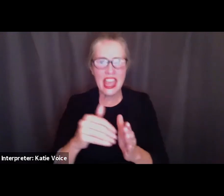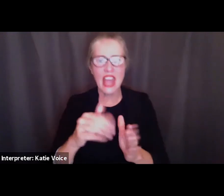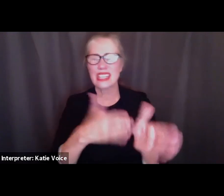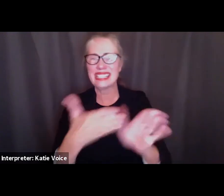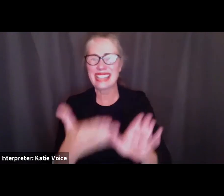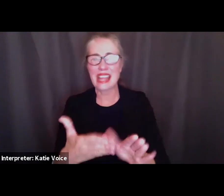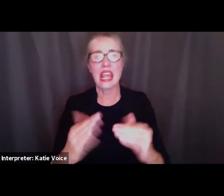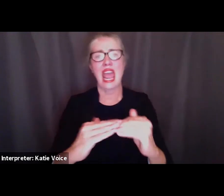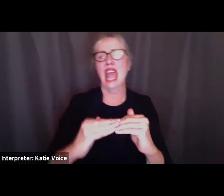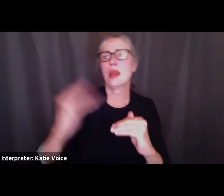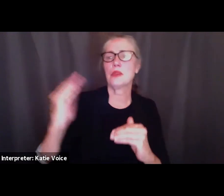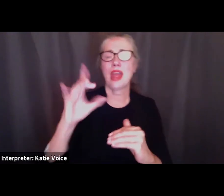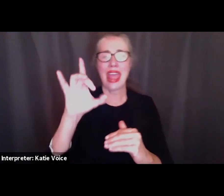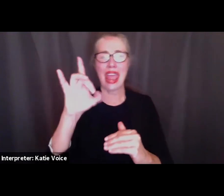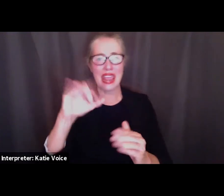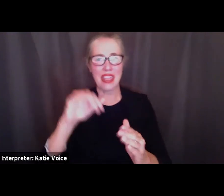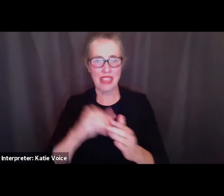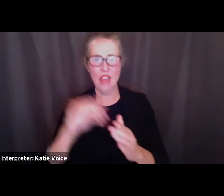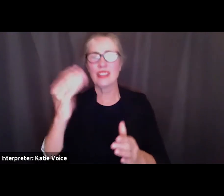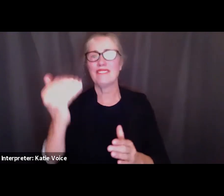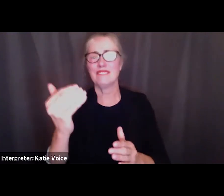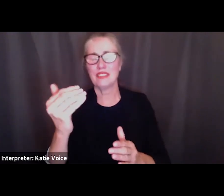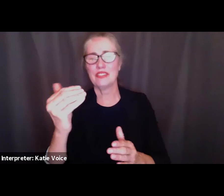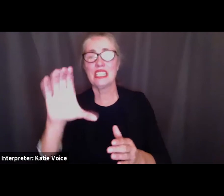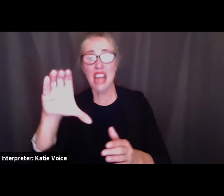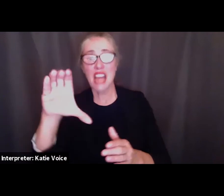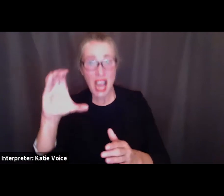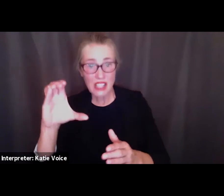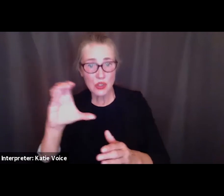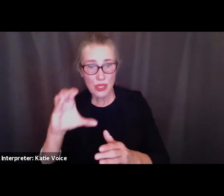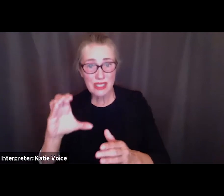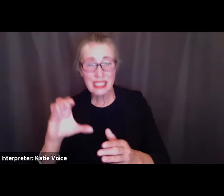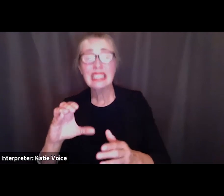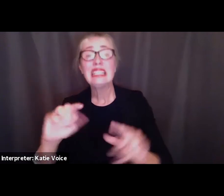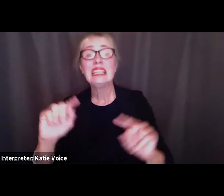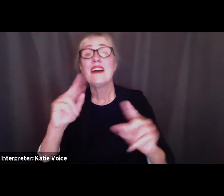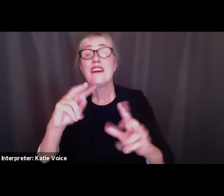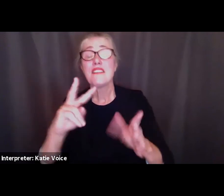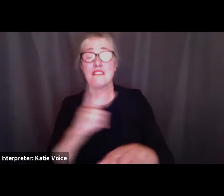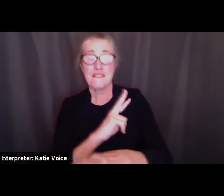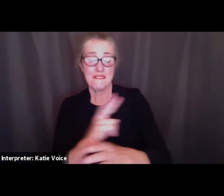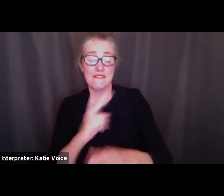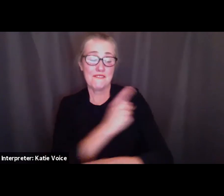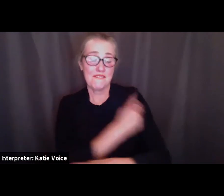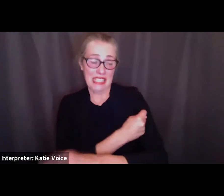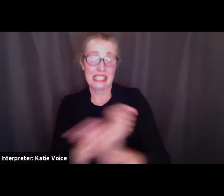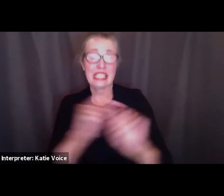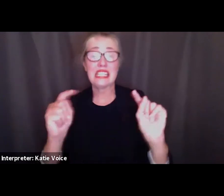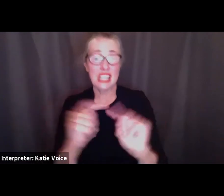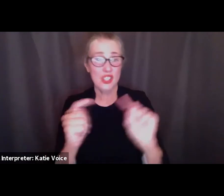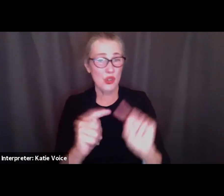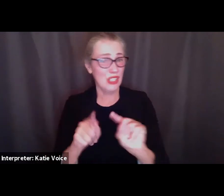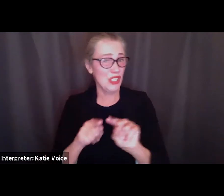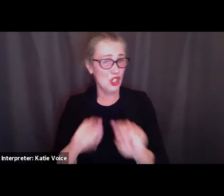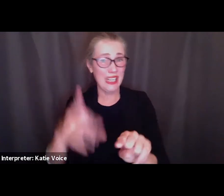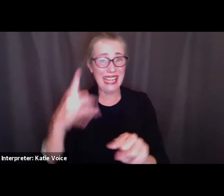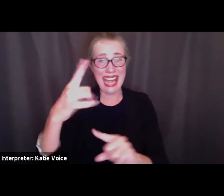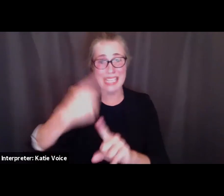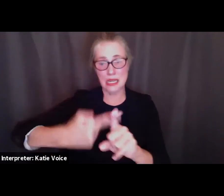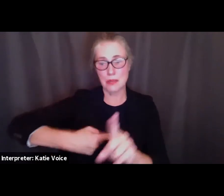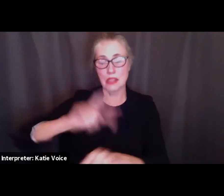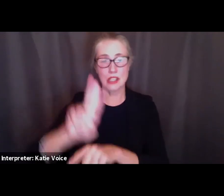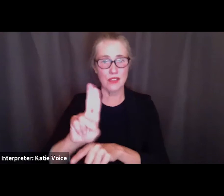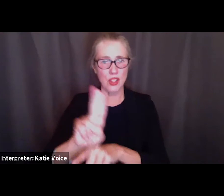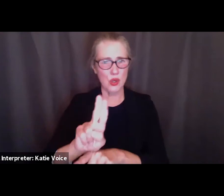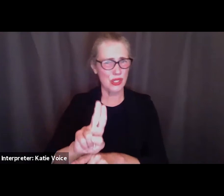injuries following COVID injections in just 9 months of use. It is well known that adverse events following all vaccines are